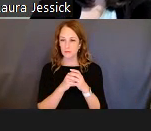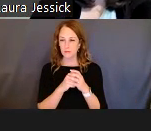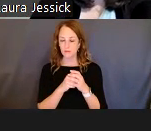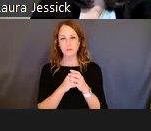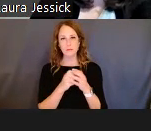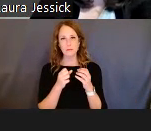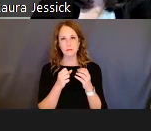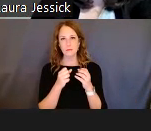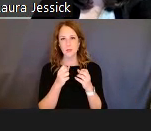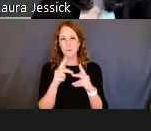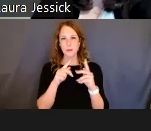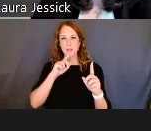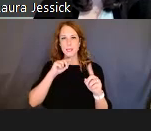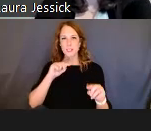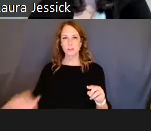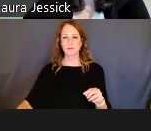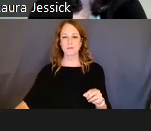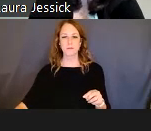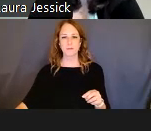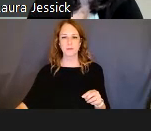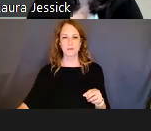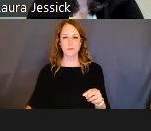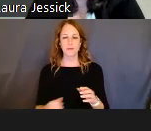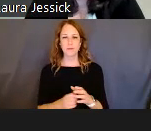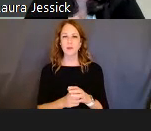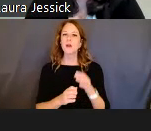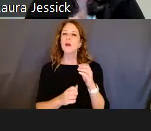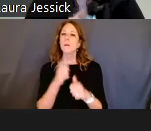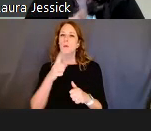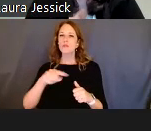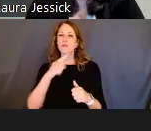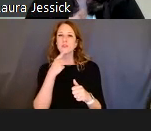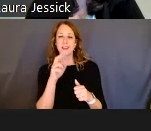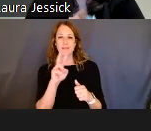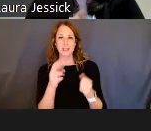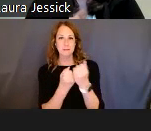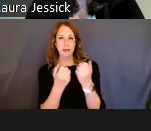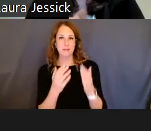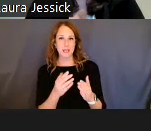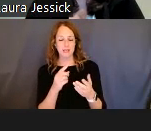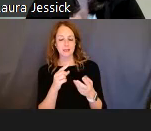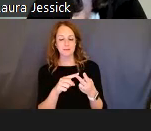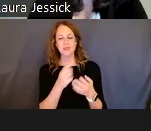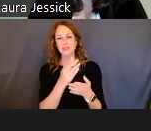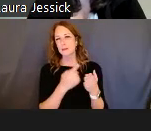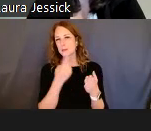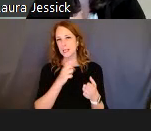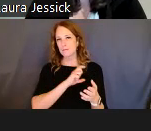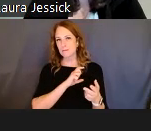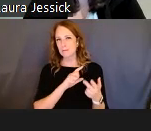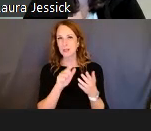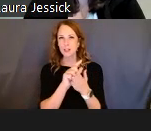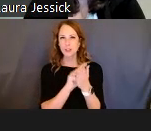amount answered, so I'm going to go ahead and end the poll. The majority of you said a victim advocate, with some saying law enforcement, attorney, nurse, or